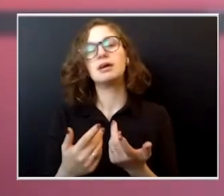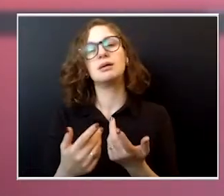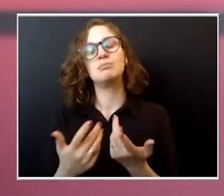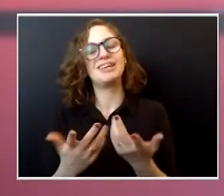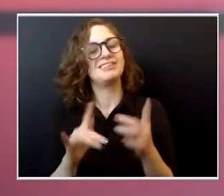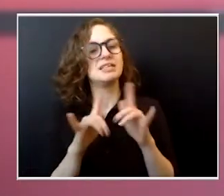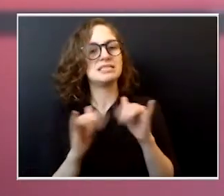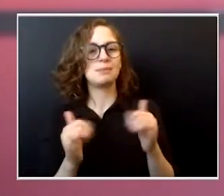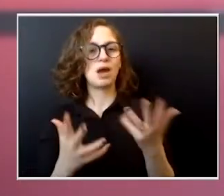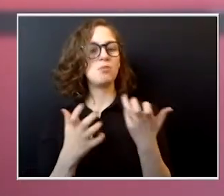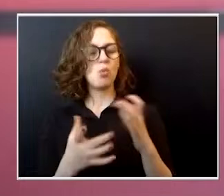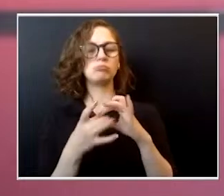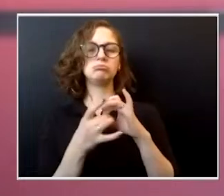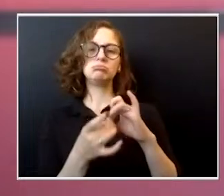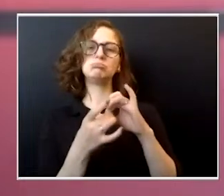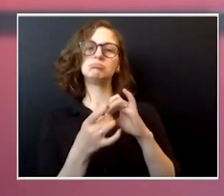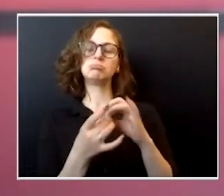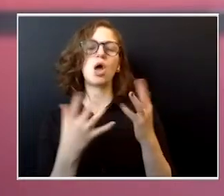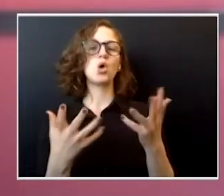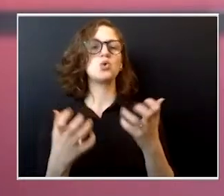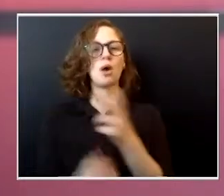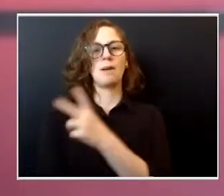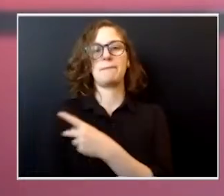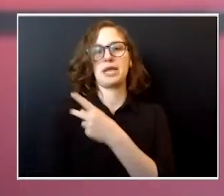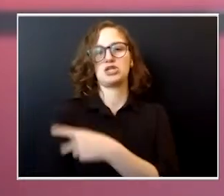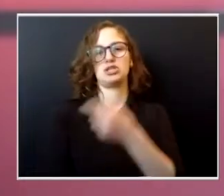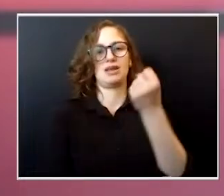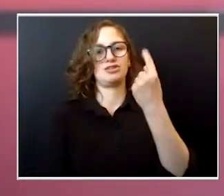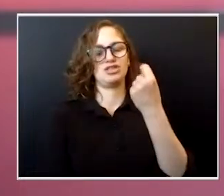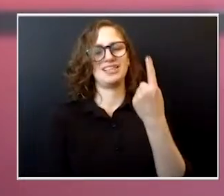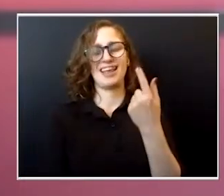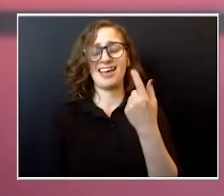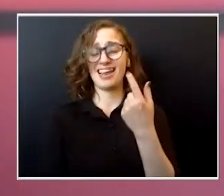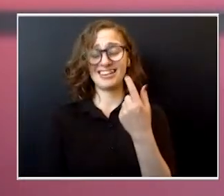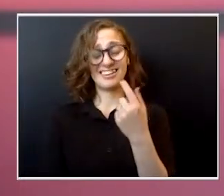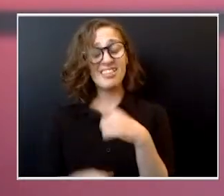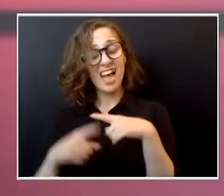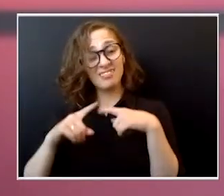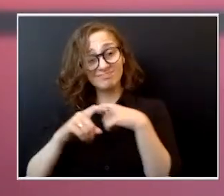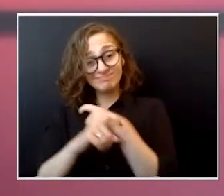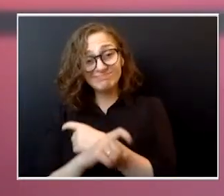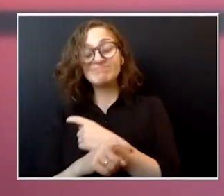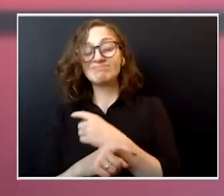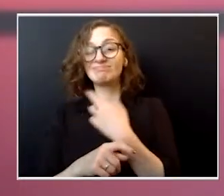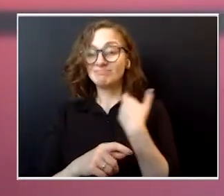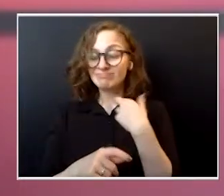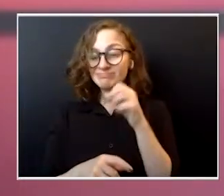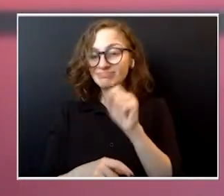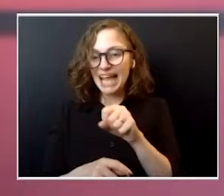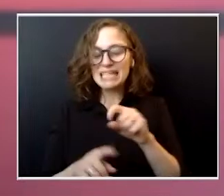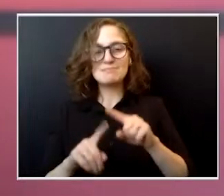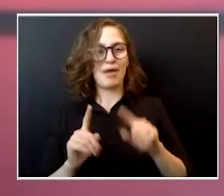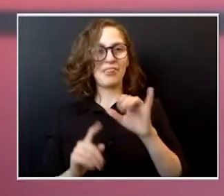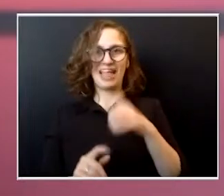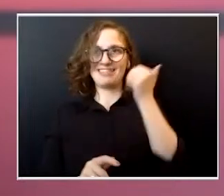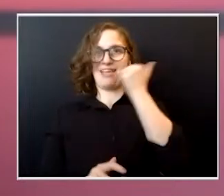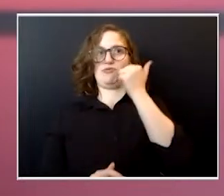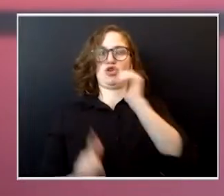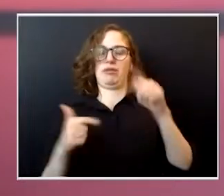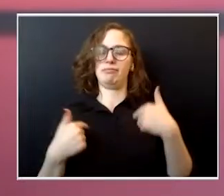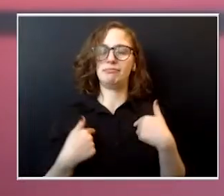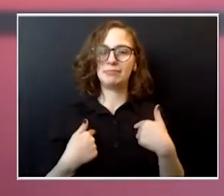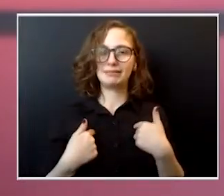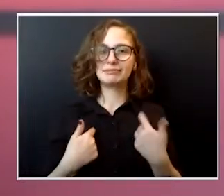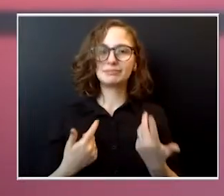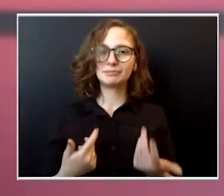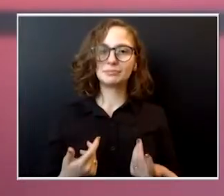them that they understand that this is what we do every day. So this is our routine. This is what we do every day. And so we're comfortable